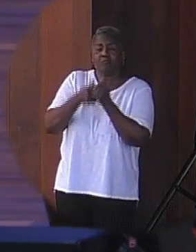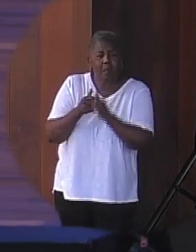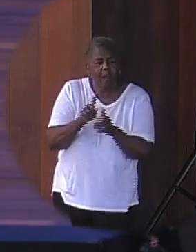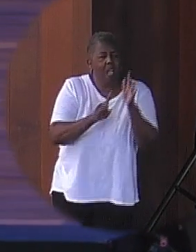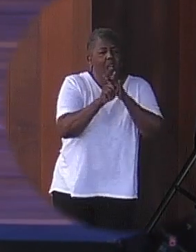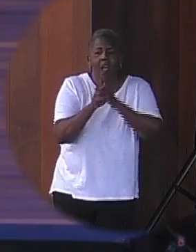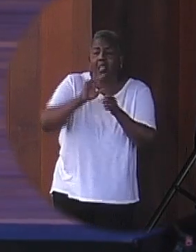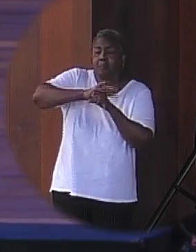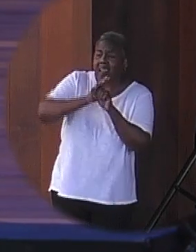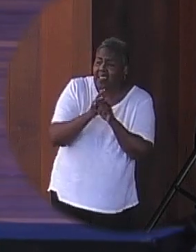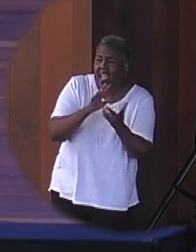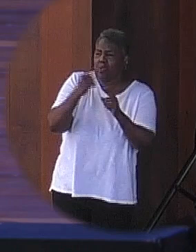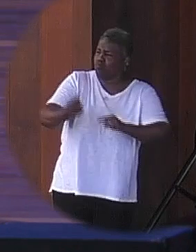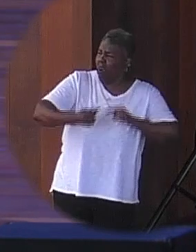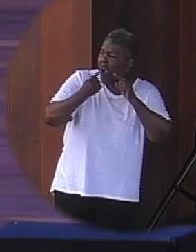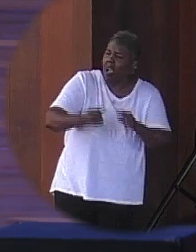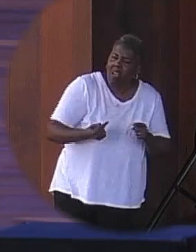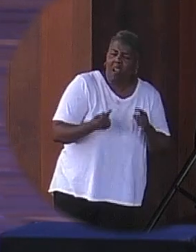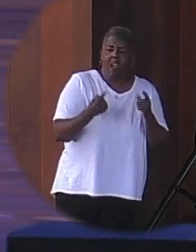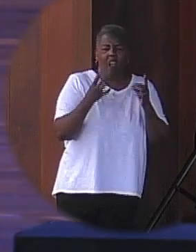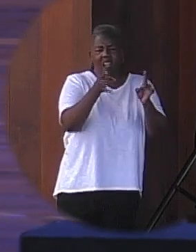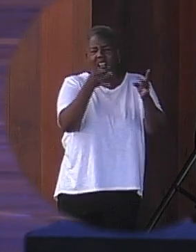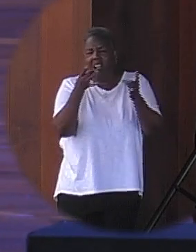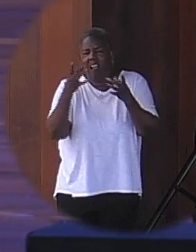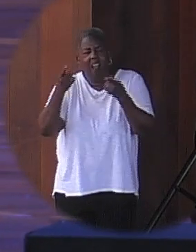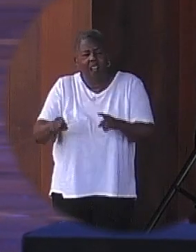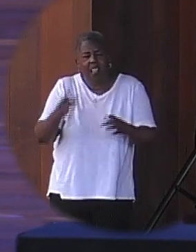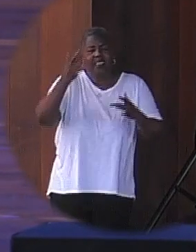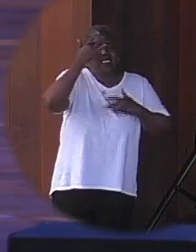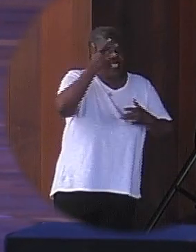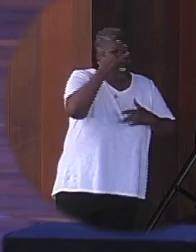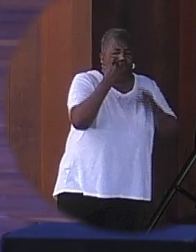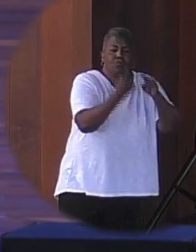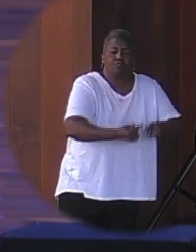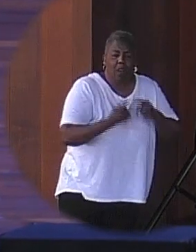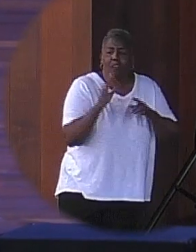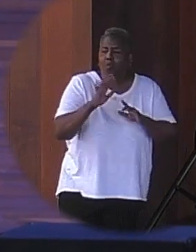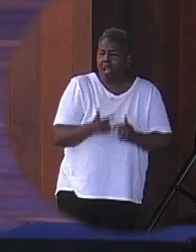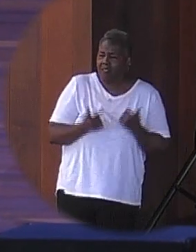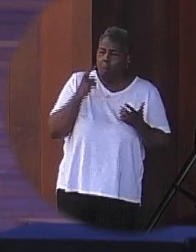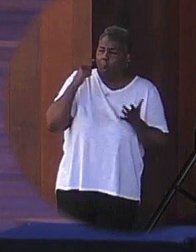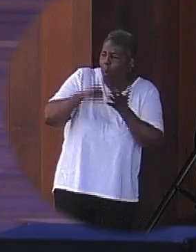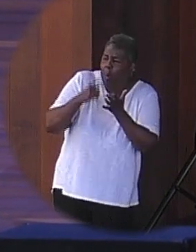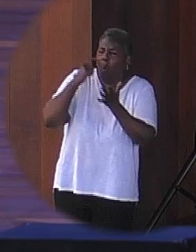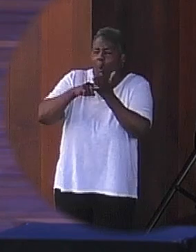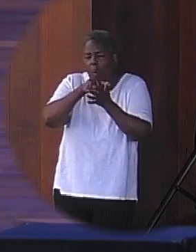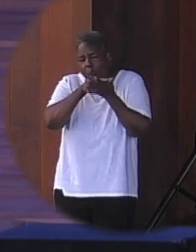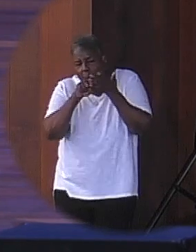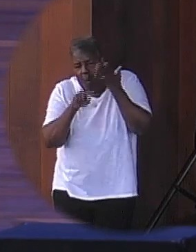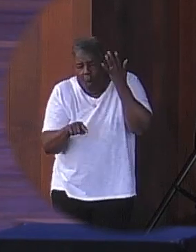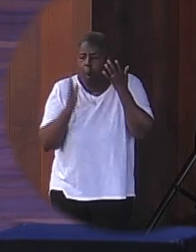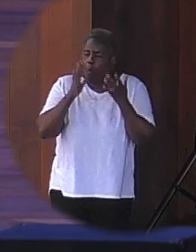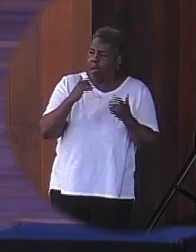and the pandemic and the trouble and the tragedy and the sickness and the struggle of your life, and you're